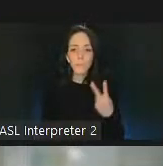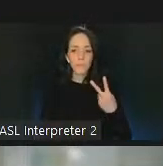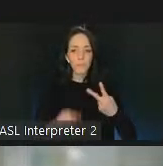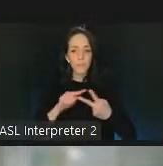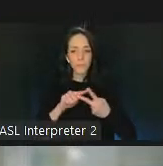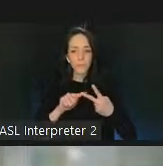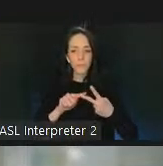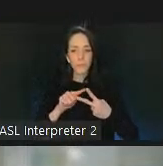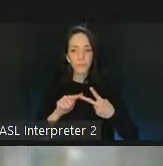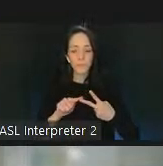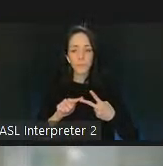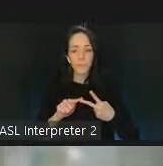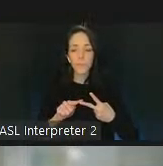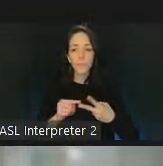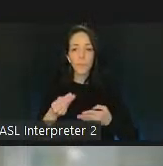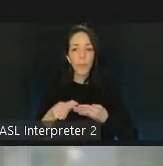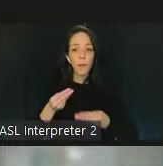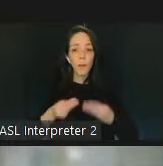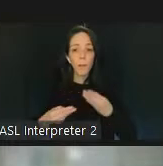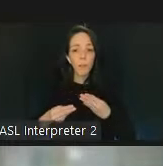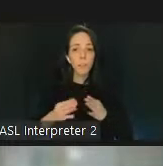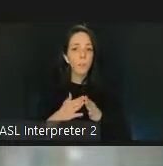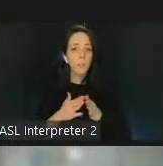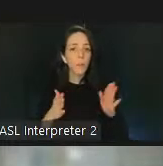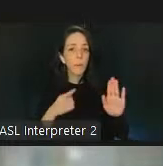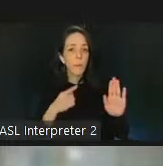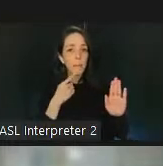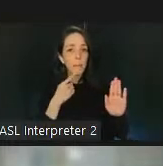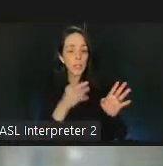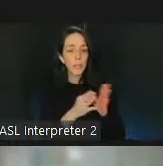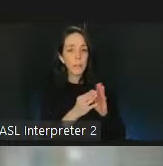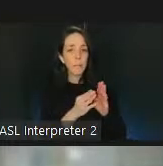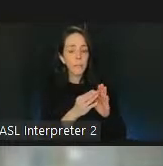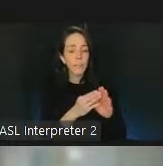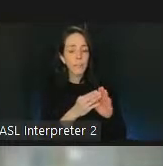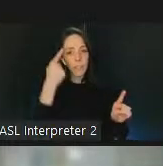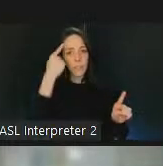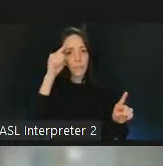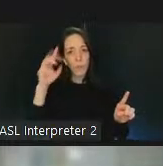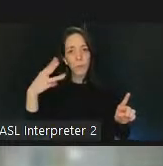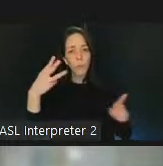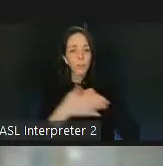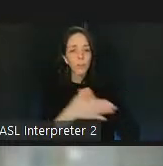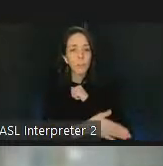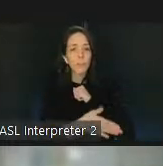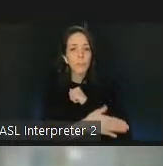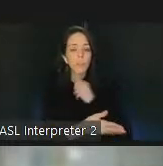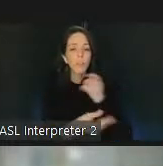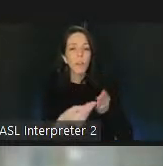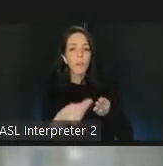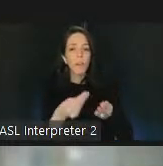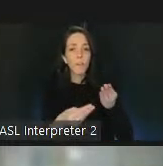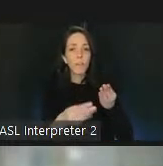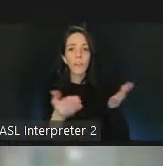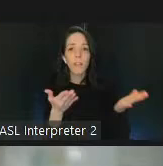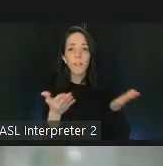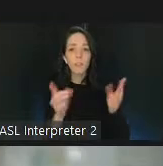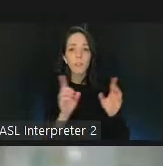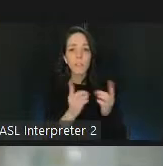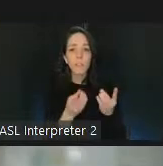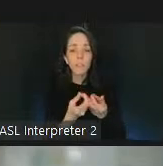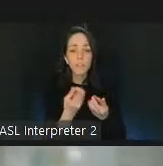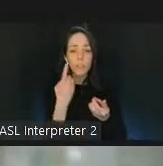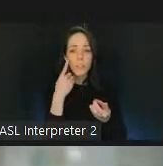The budget public hearing for the Washington County Budget and Service District for